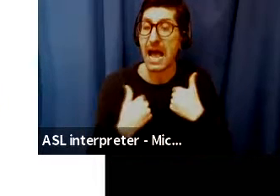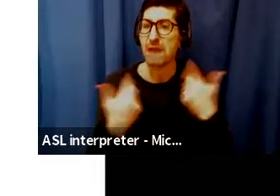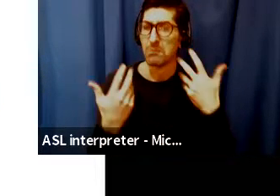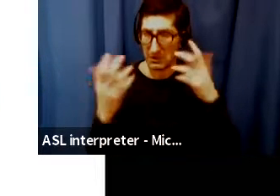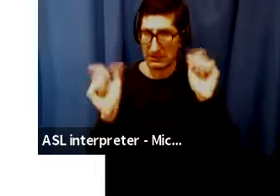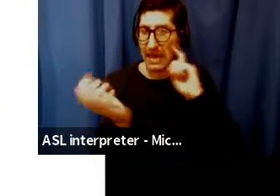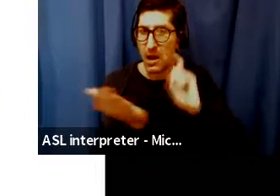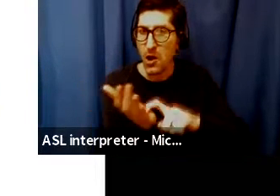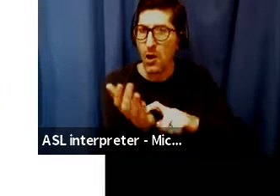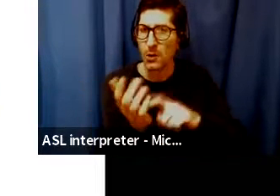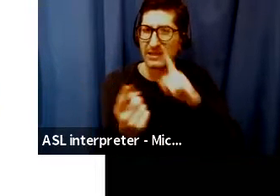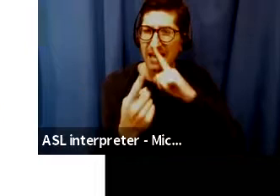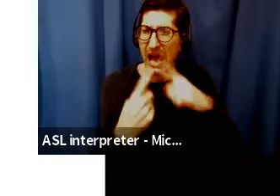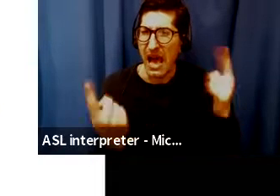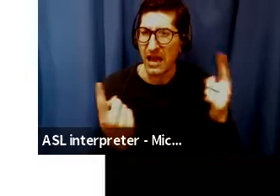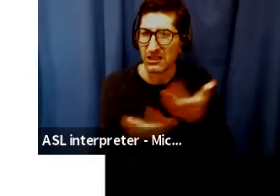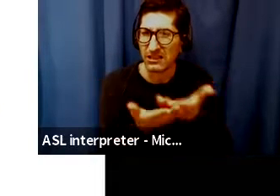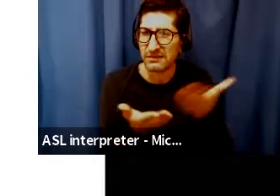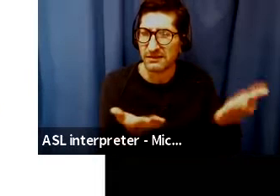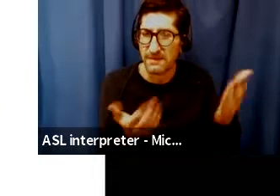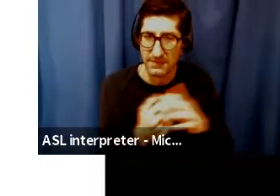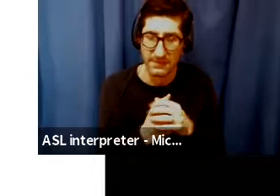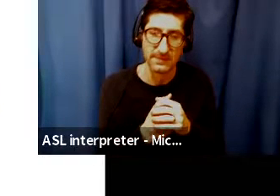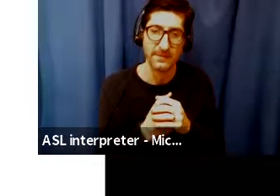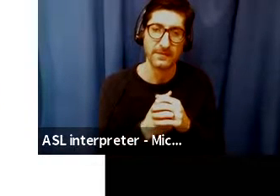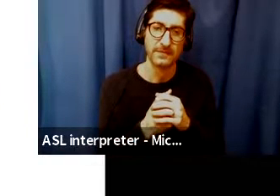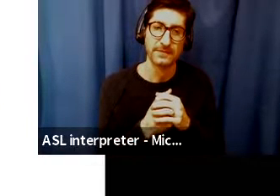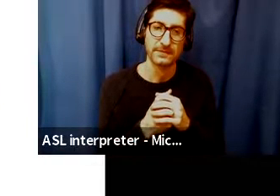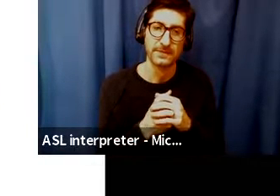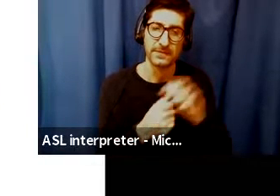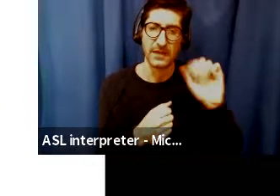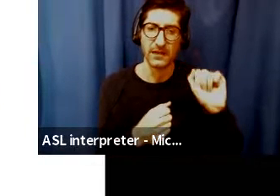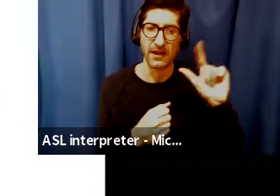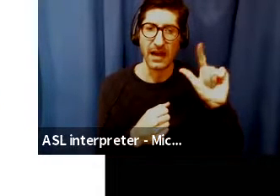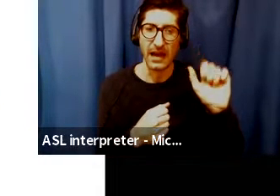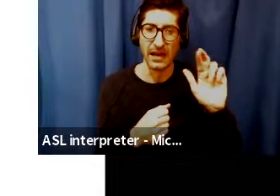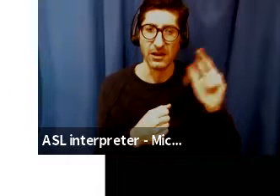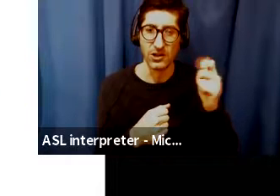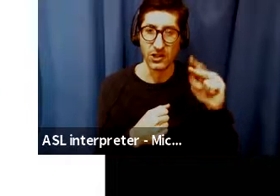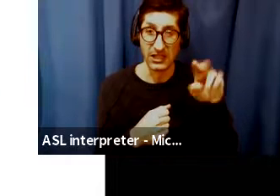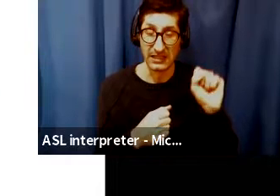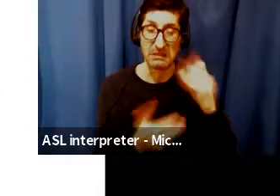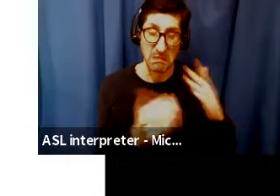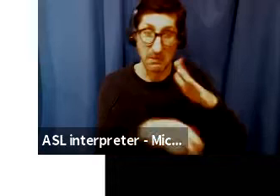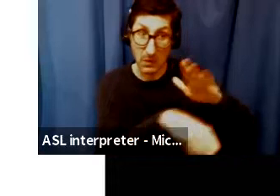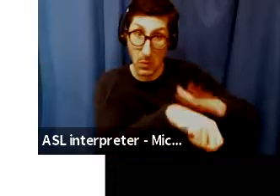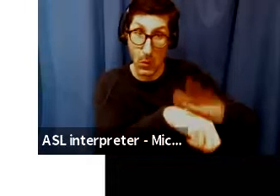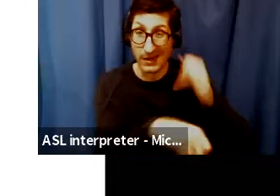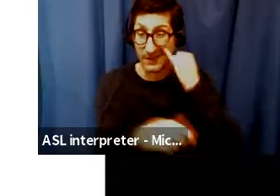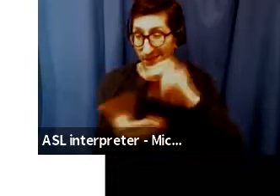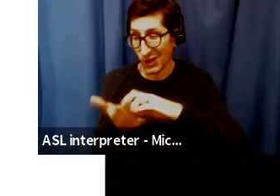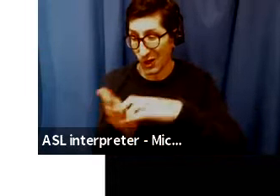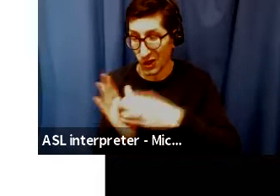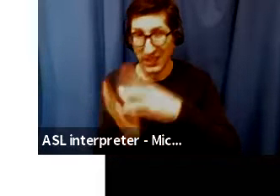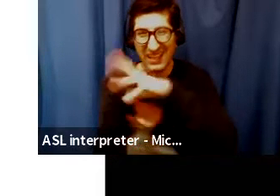the presence of allergens and to let somebody know that the cookies have peanut butter in it or whatever.